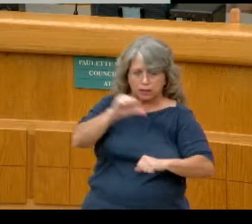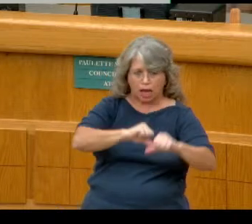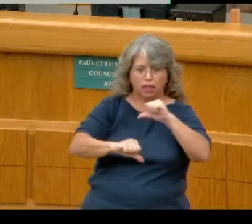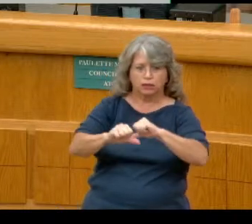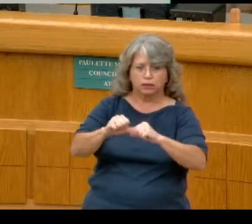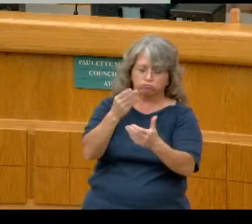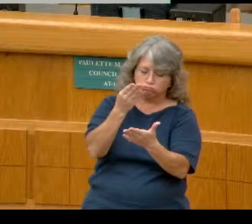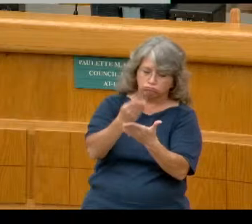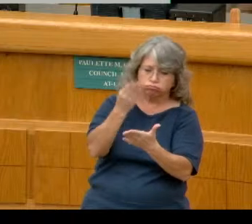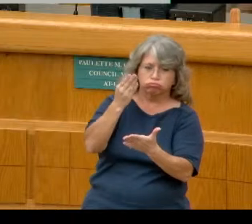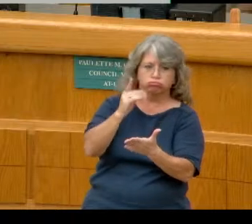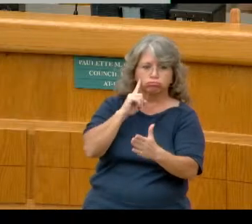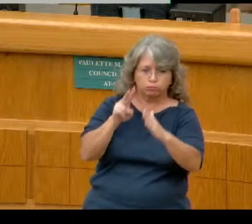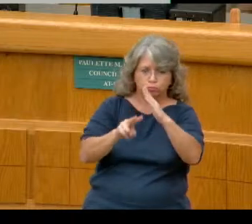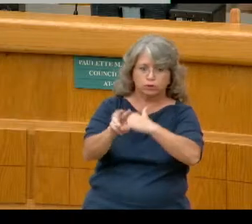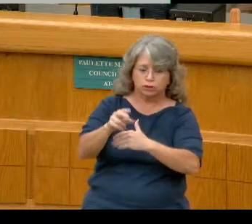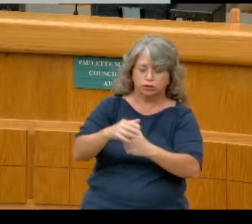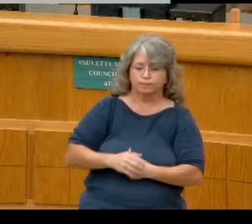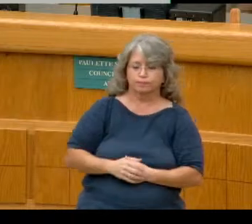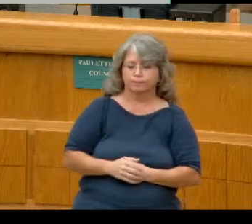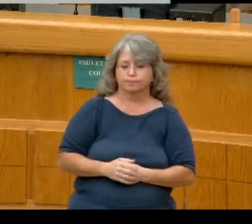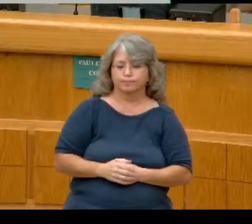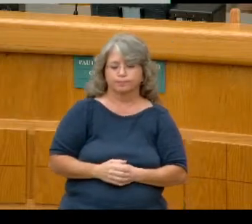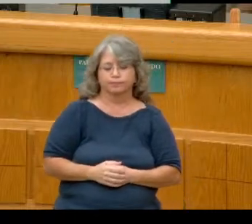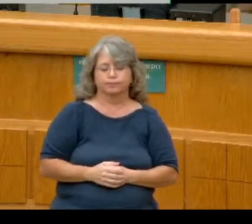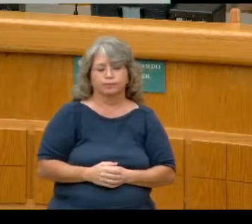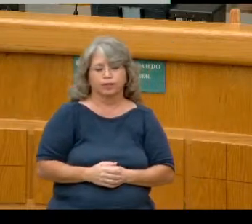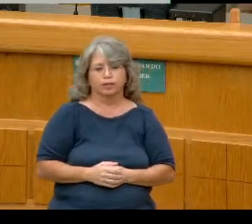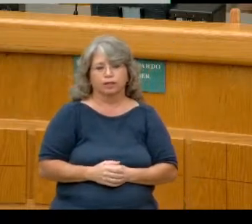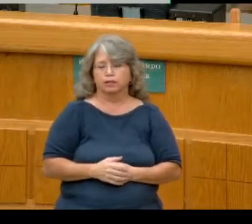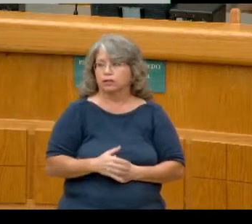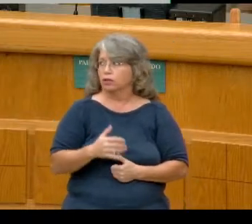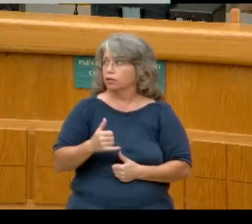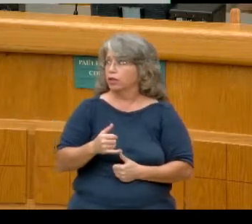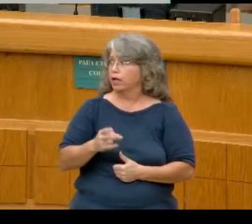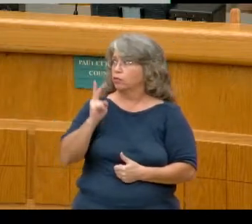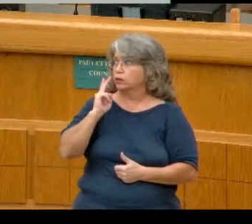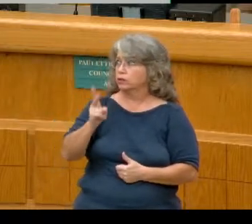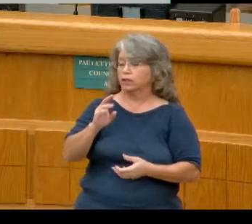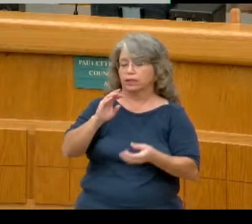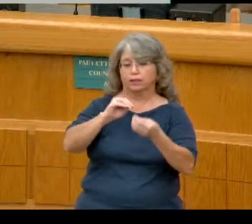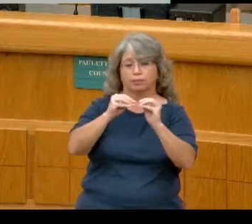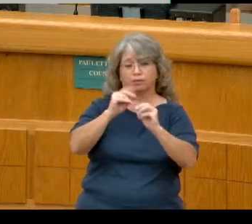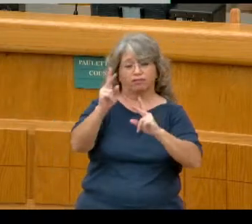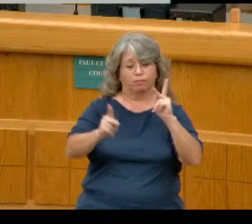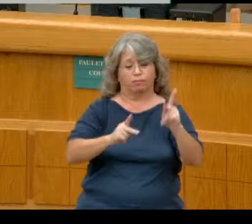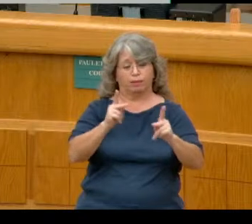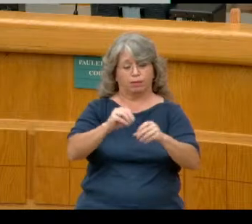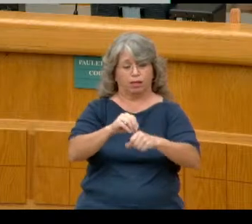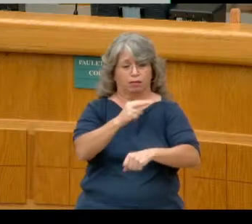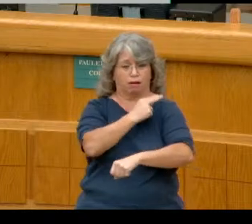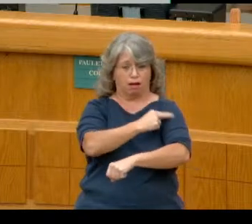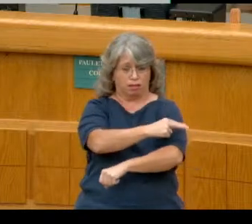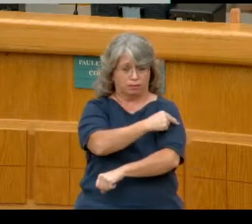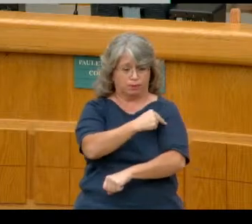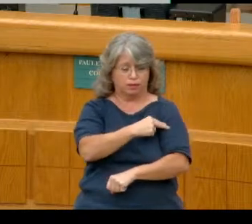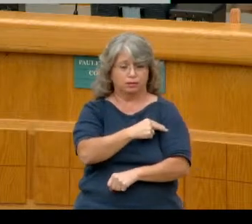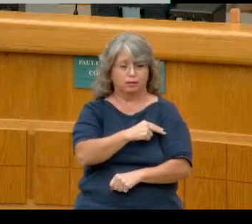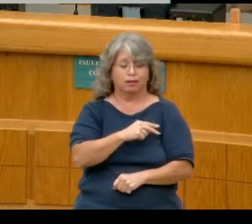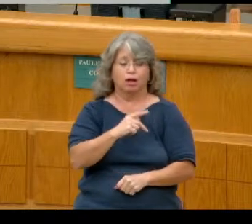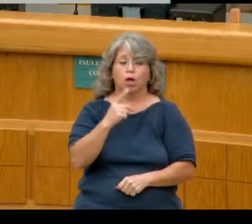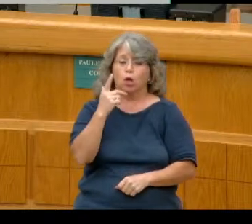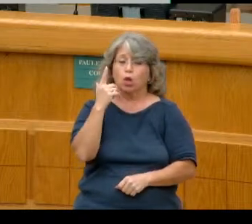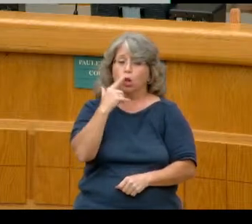that, we can go over to the number of people in the hospital. Again, it looks like we're going to have potentially more people in the